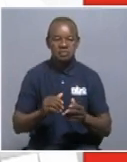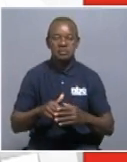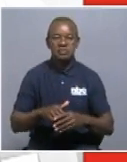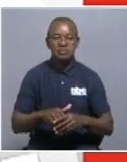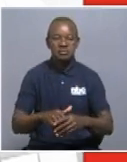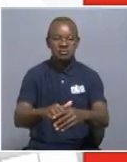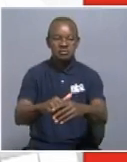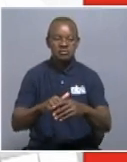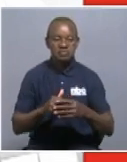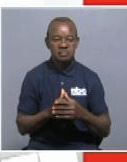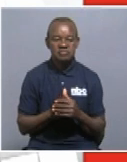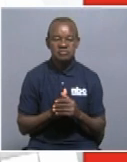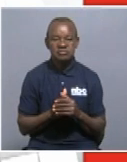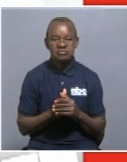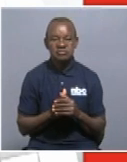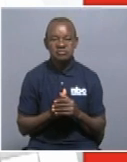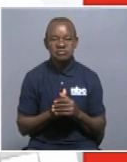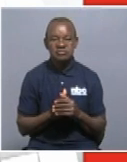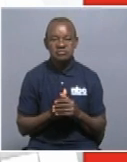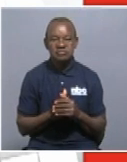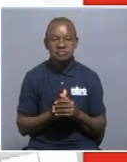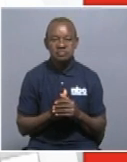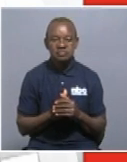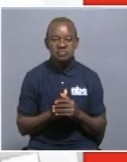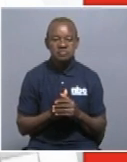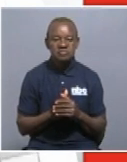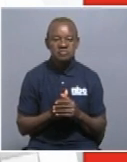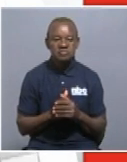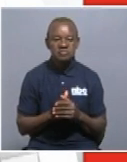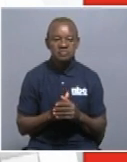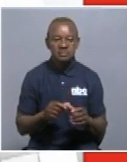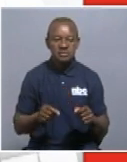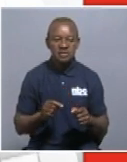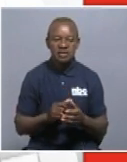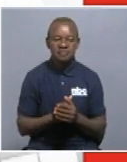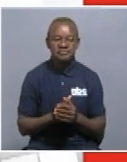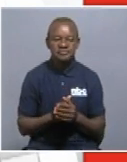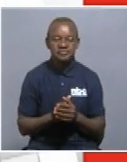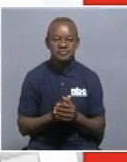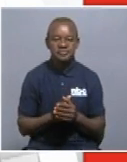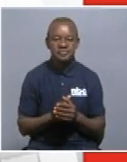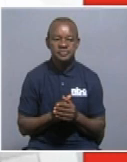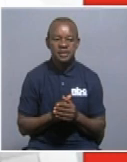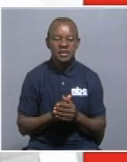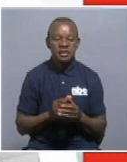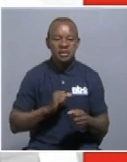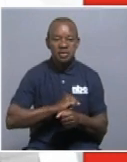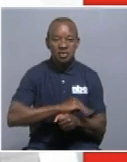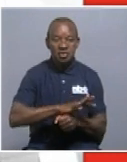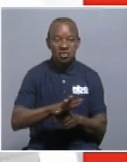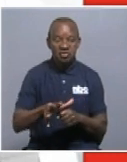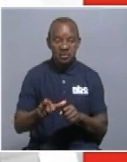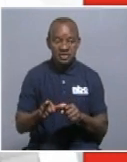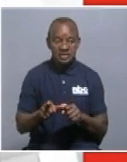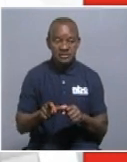prolonged turnaround time for the release of results, COVID-19 testing is not mandatory prior to the issuing of travel